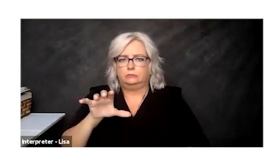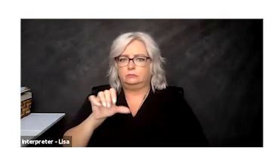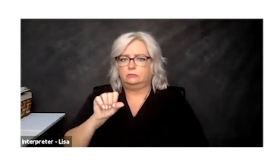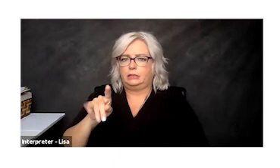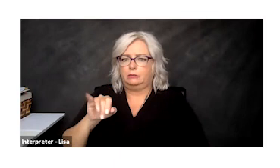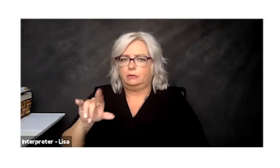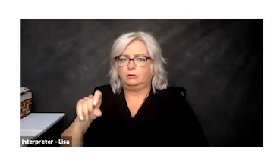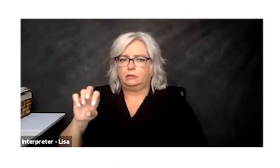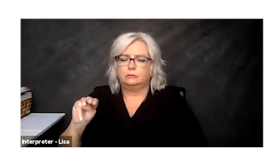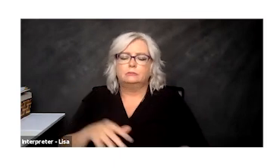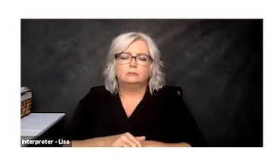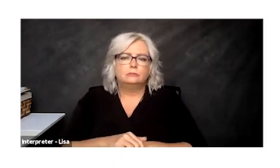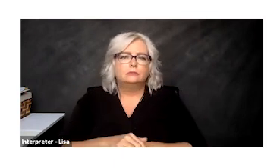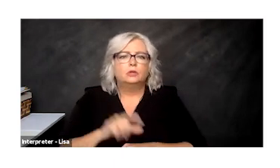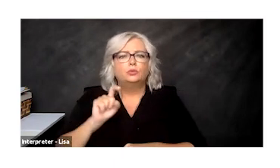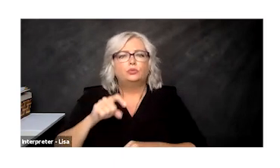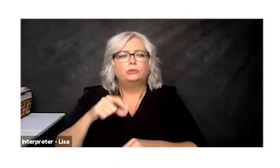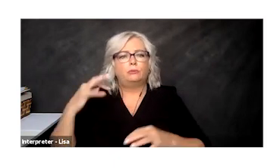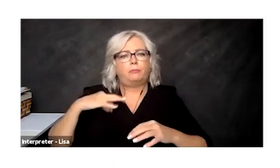equally. So,